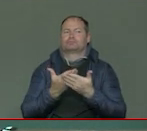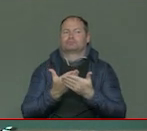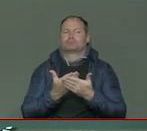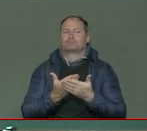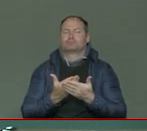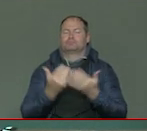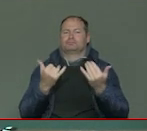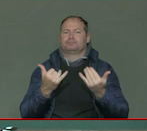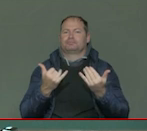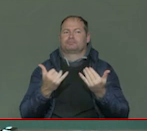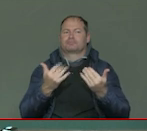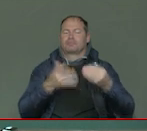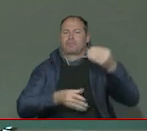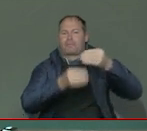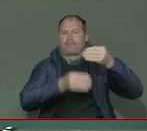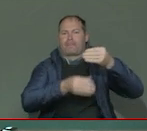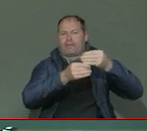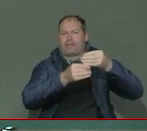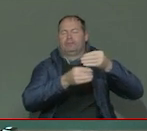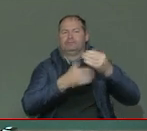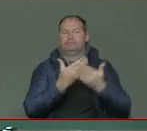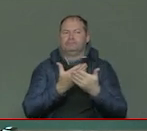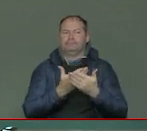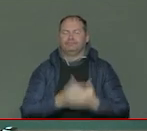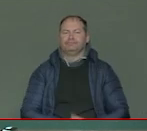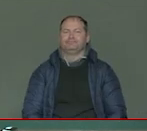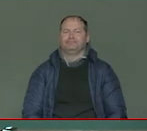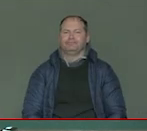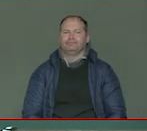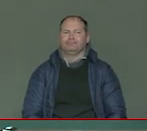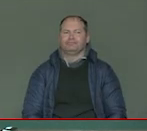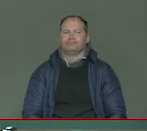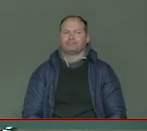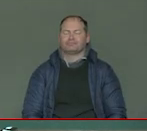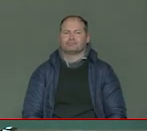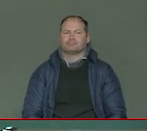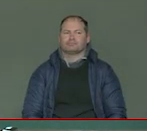our CRJ total, that total will be